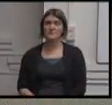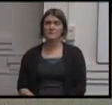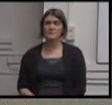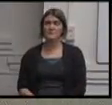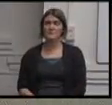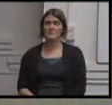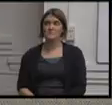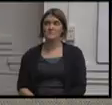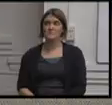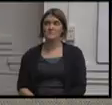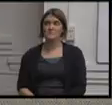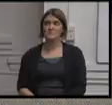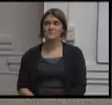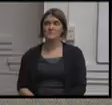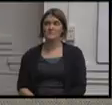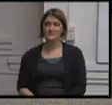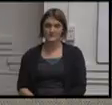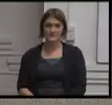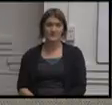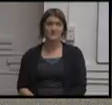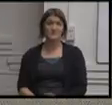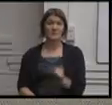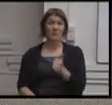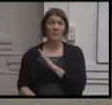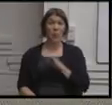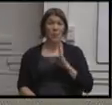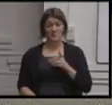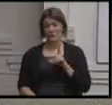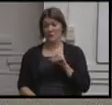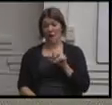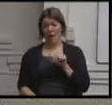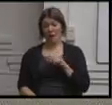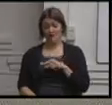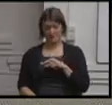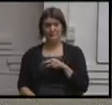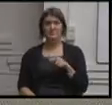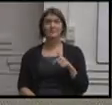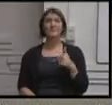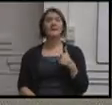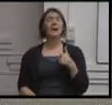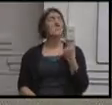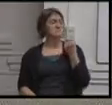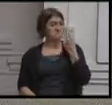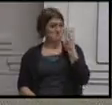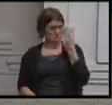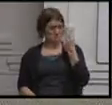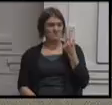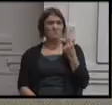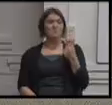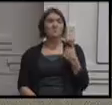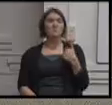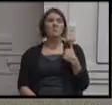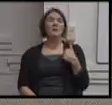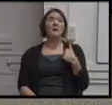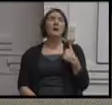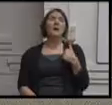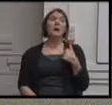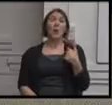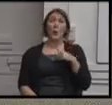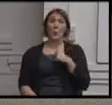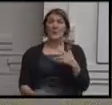Other board members? Donna? I think somewhere between concern about sitting through something that